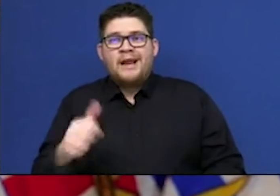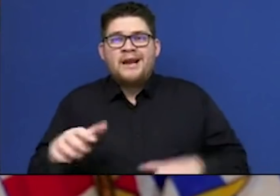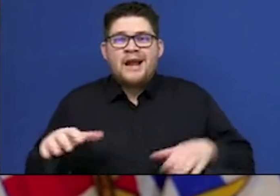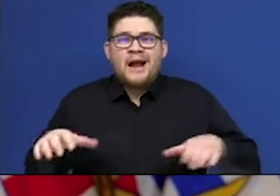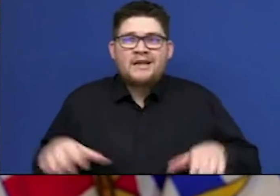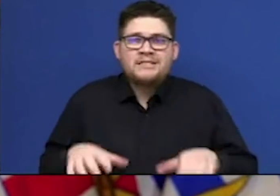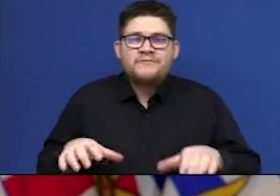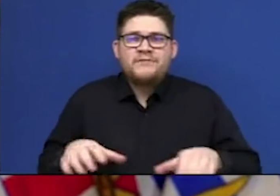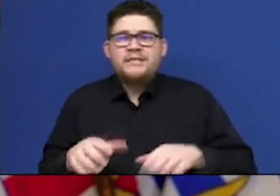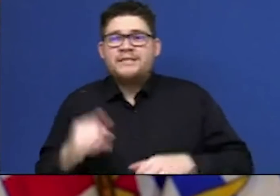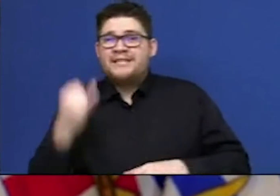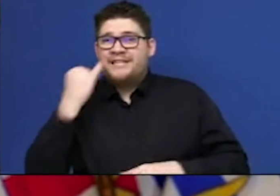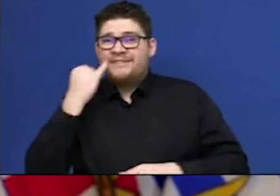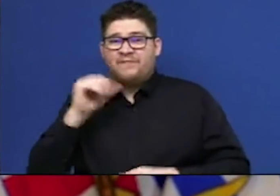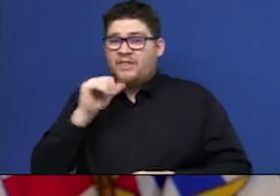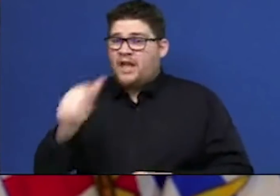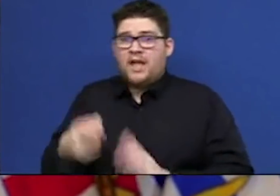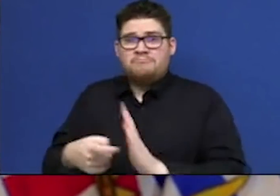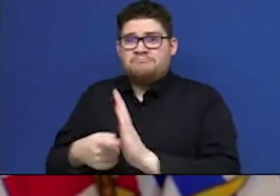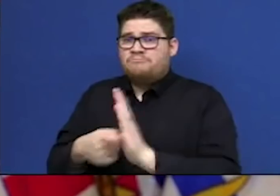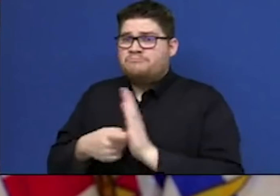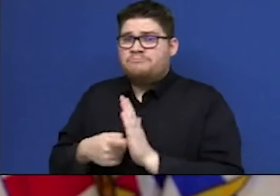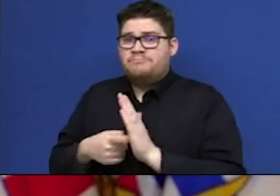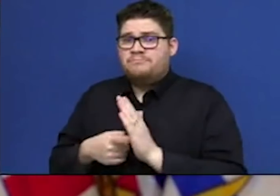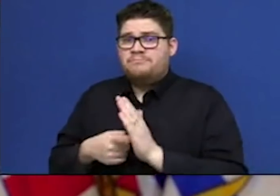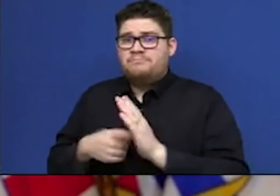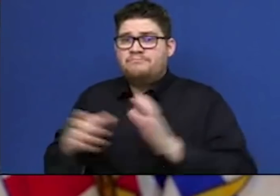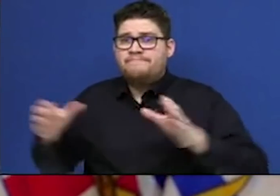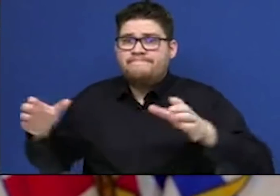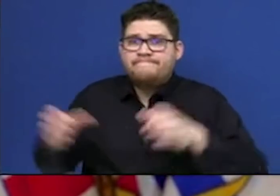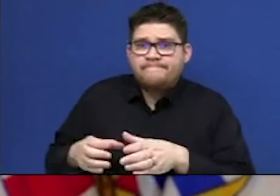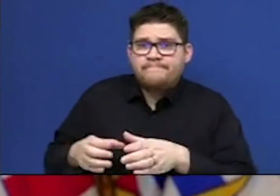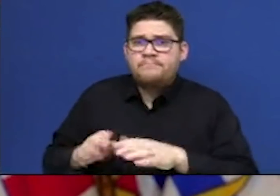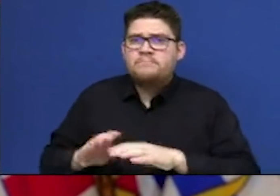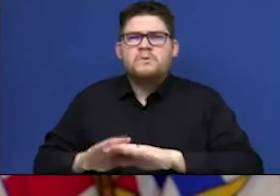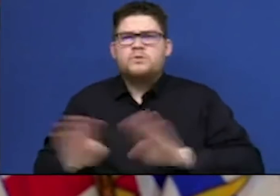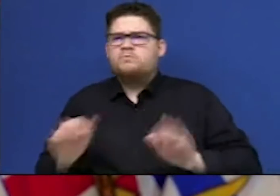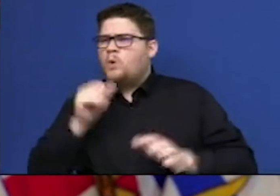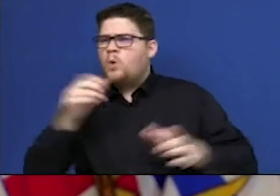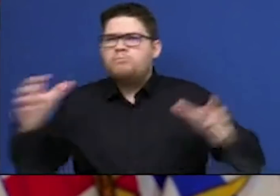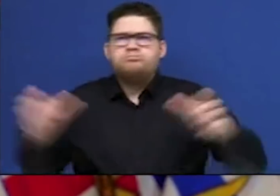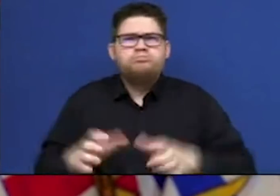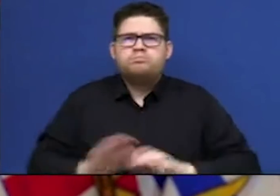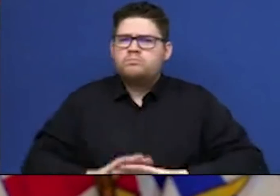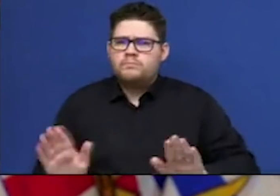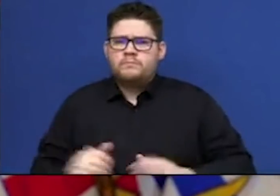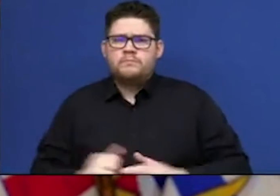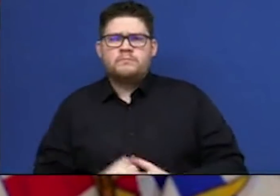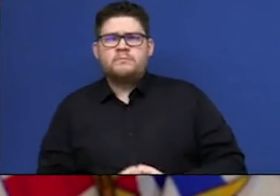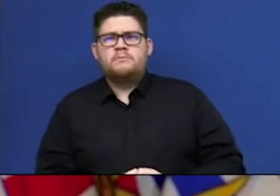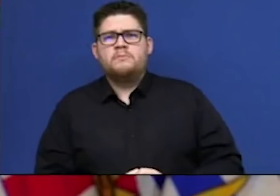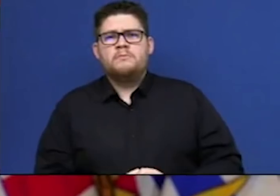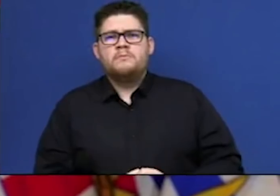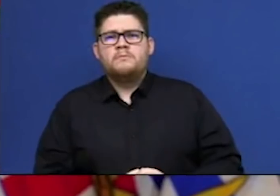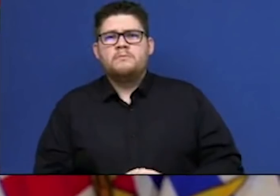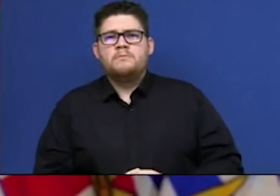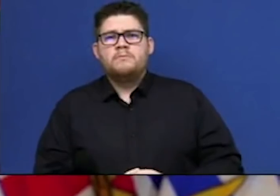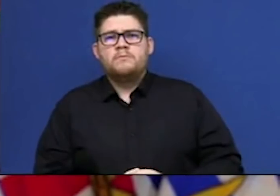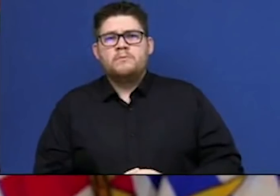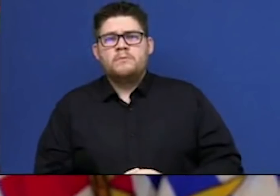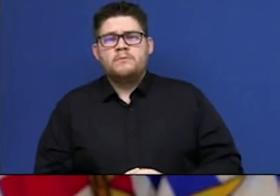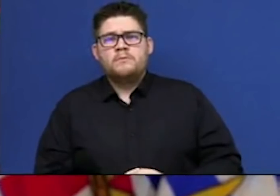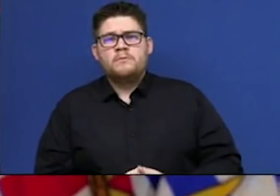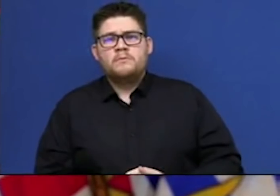seen, there's been a dramatic increase in transmission between young people around the province, and I know that this has